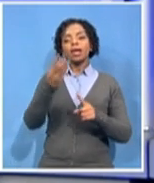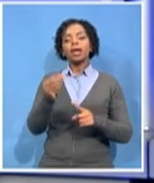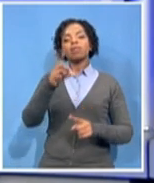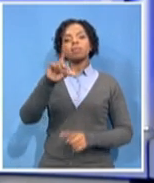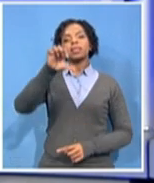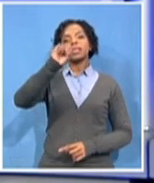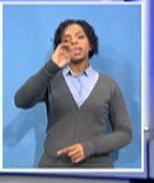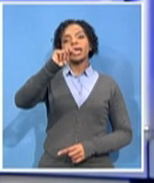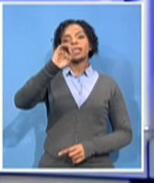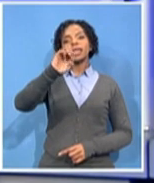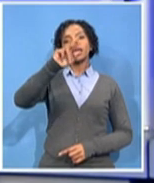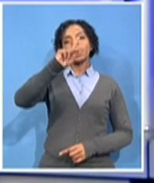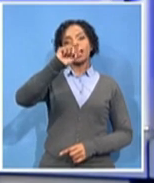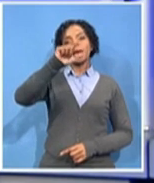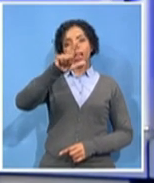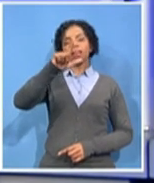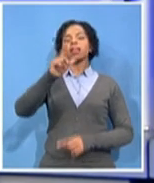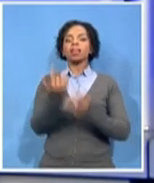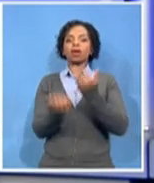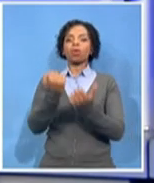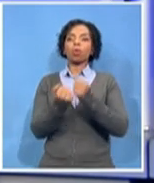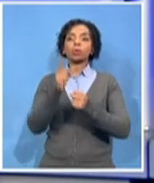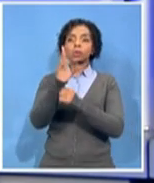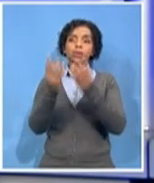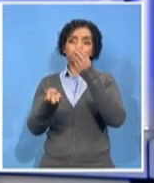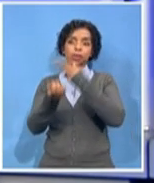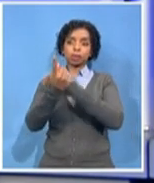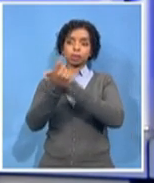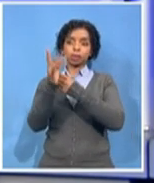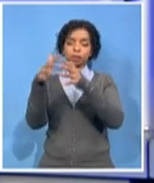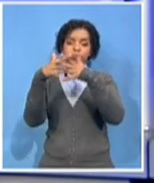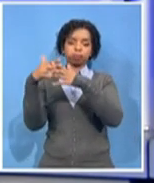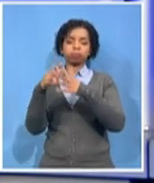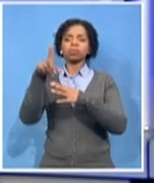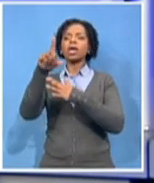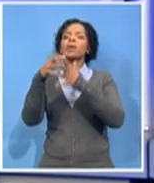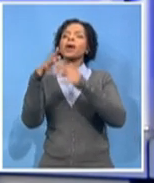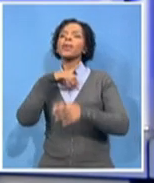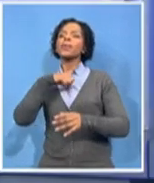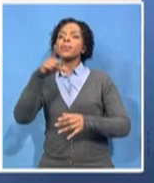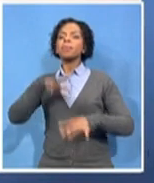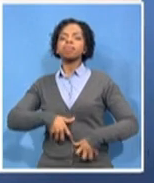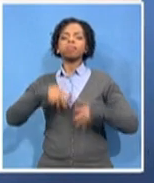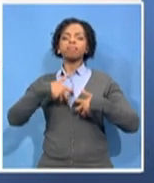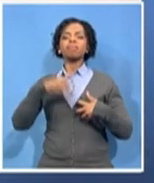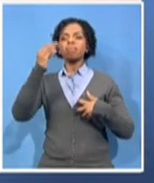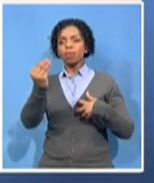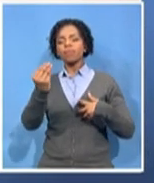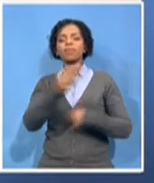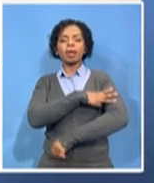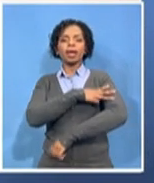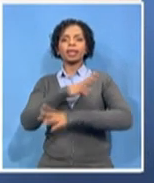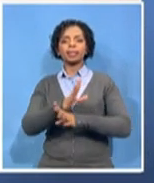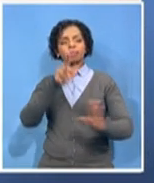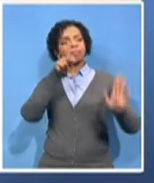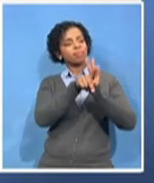following the murder of a farm manager. We have the EFF's head of presidency, Sinawo Tambo, now via Zoom. Sinawo, a